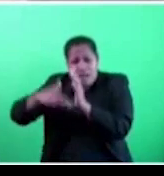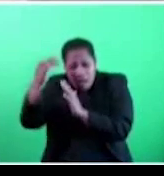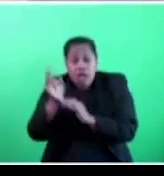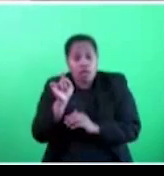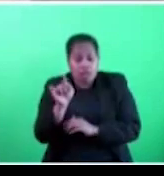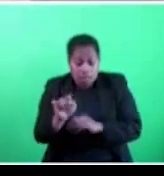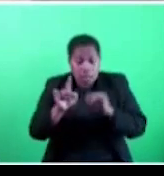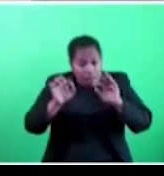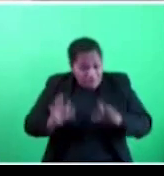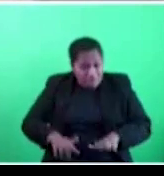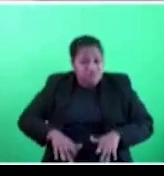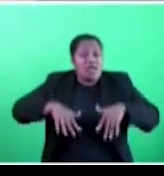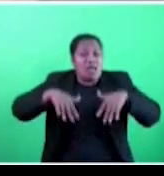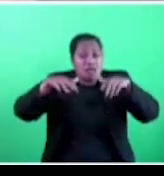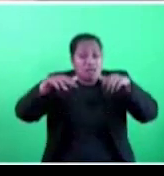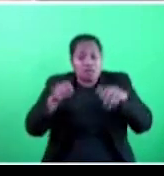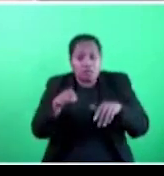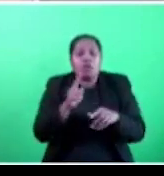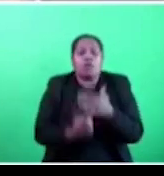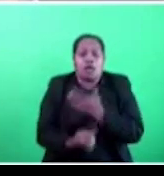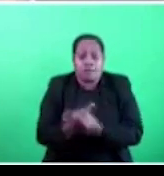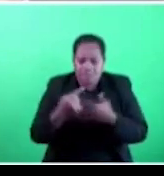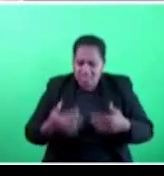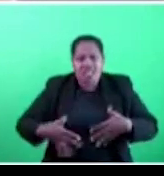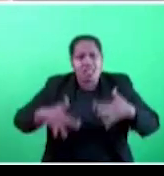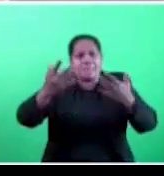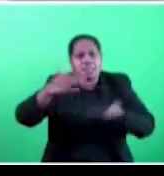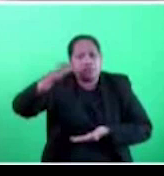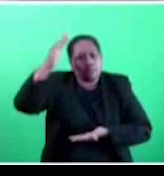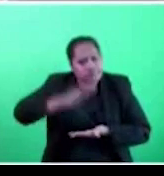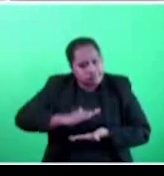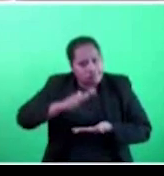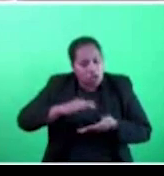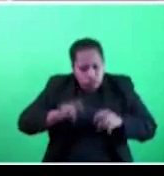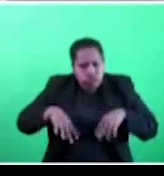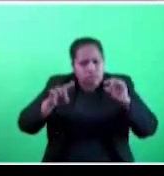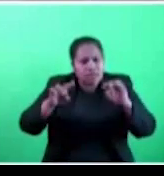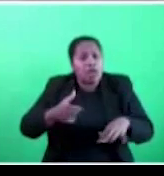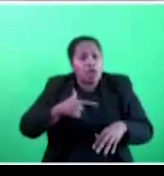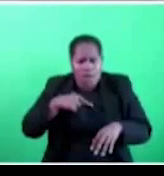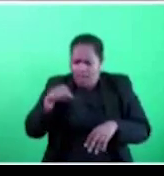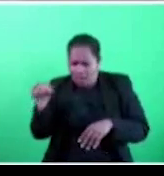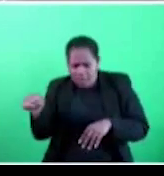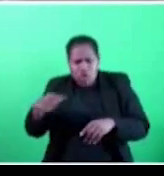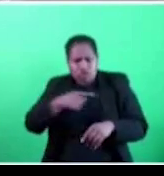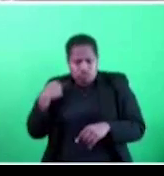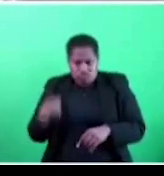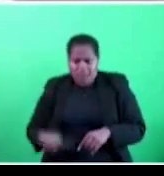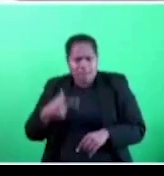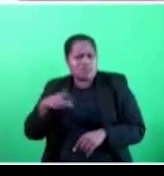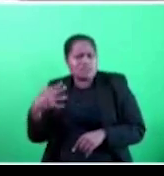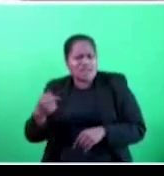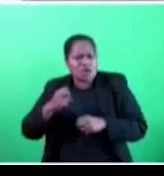the numbers drop from Australia, or because the numbers dropping in from China because of coronavirus, we as a